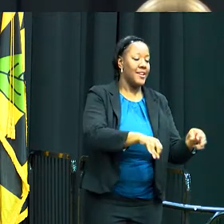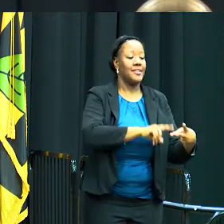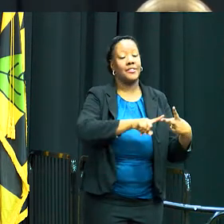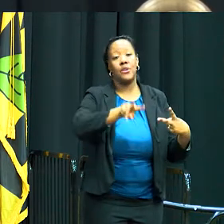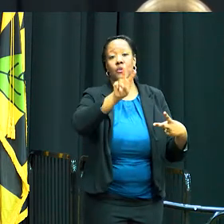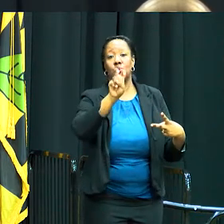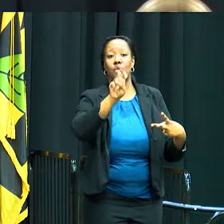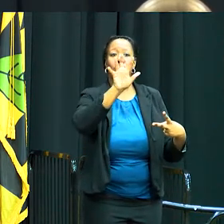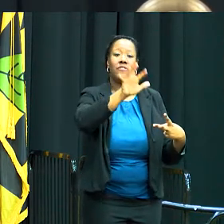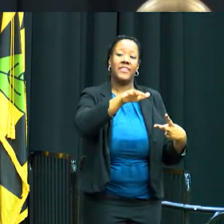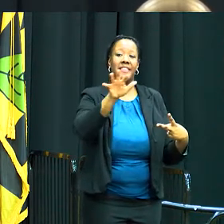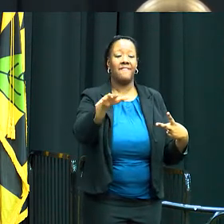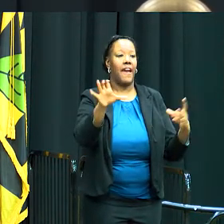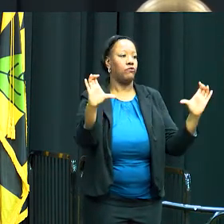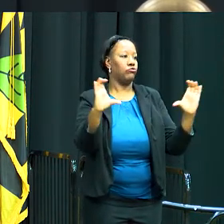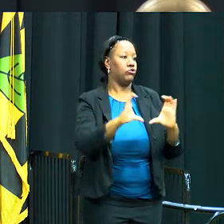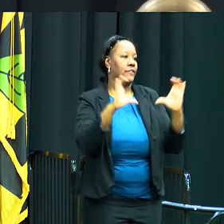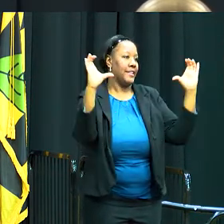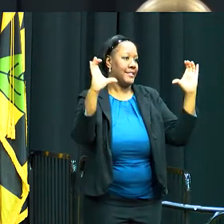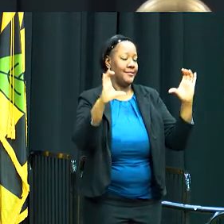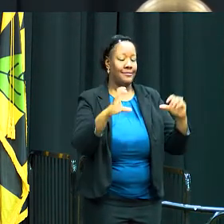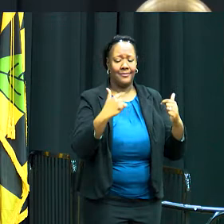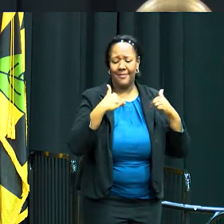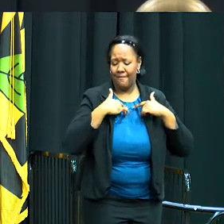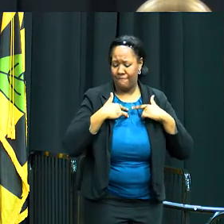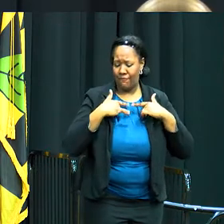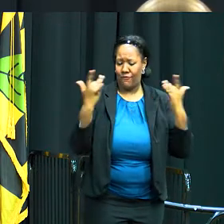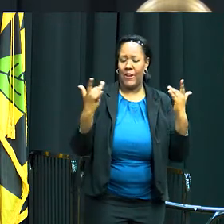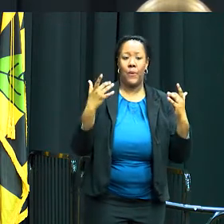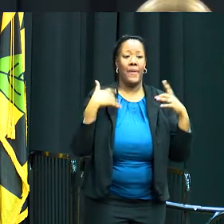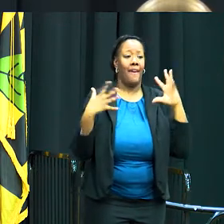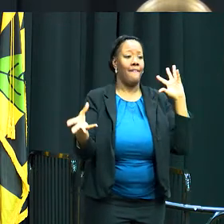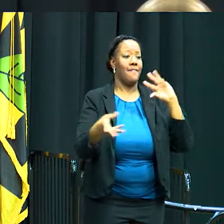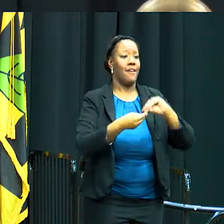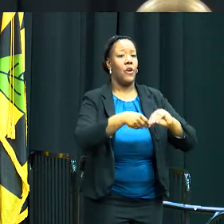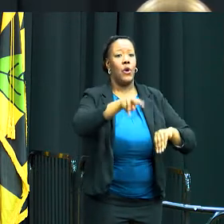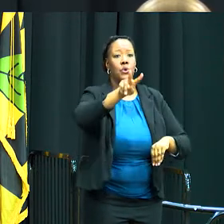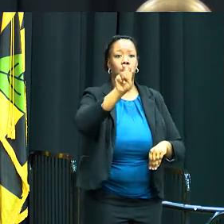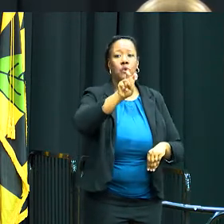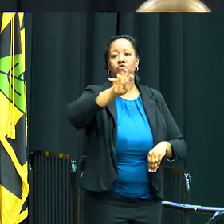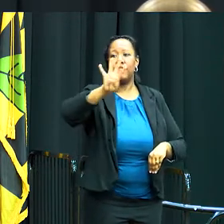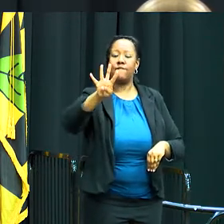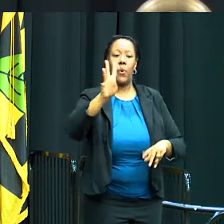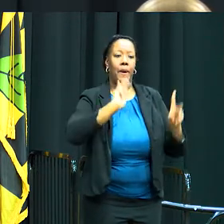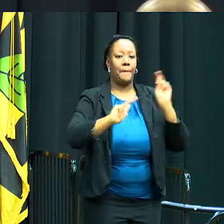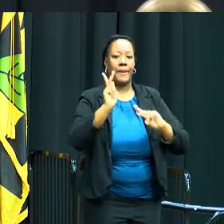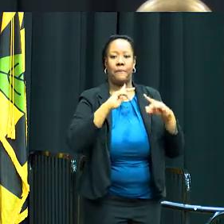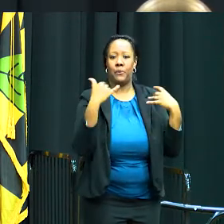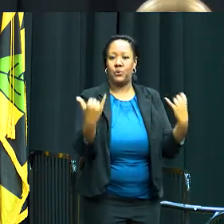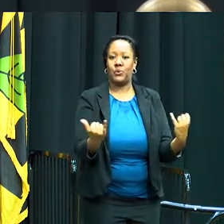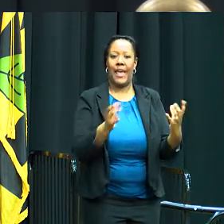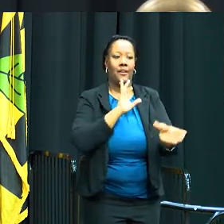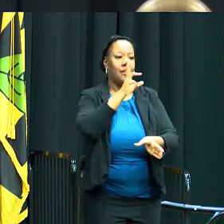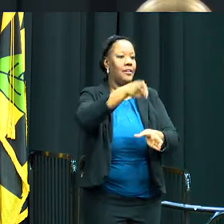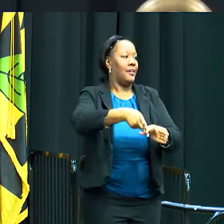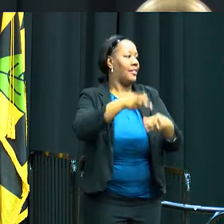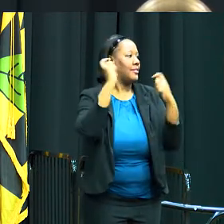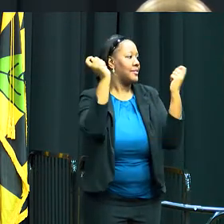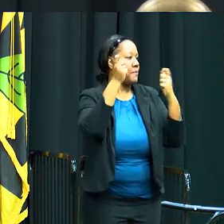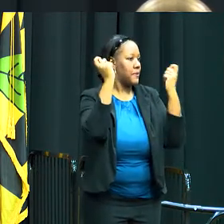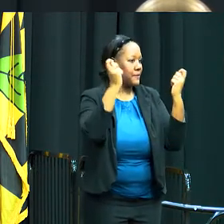255 certificates. And I'm thrilled that we have 204 people here today participating in this